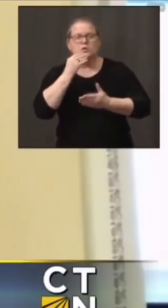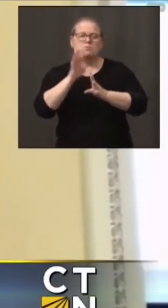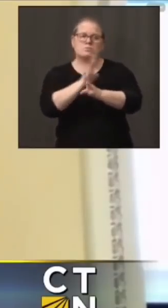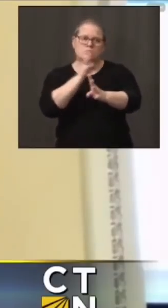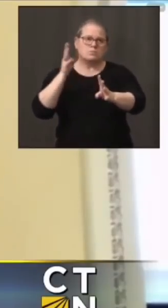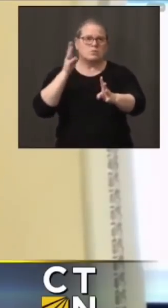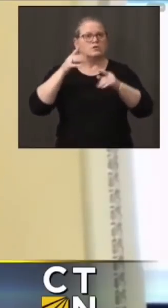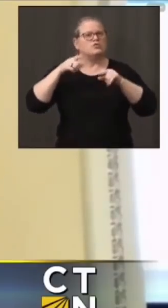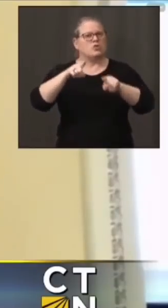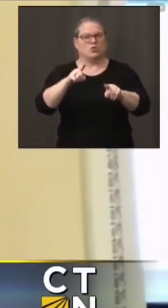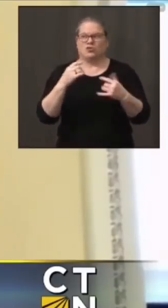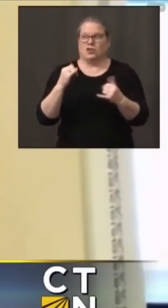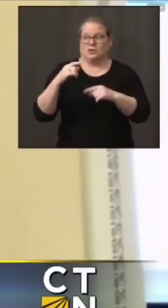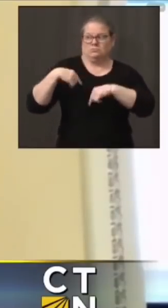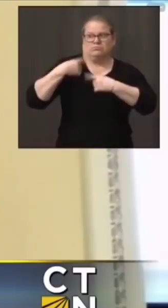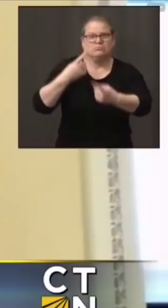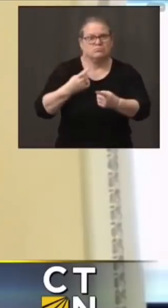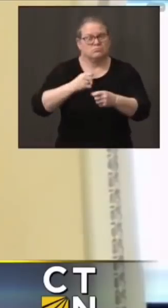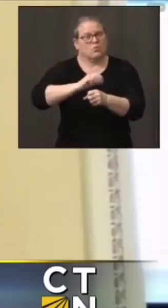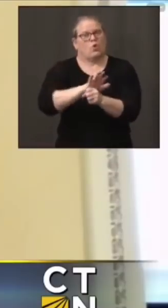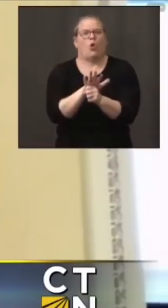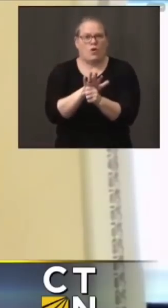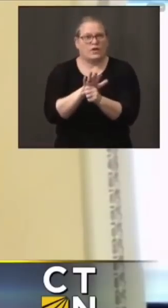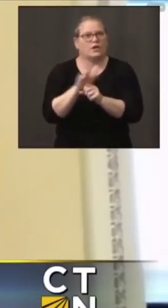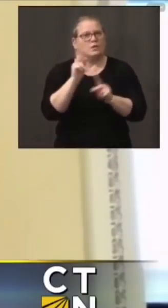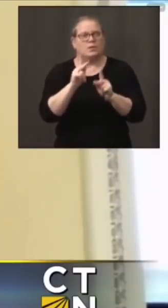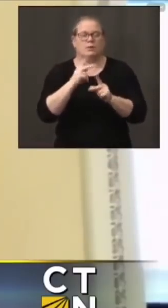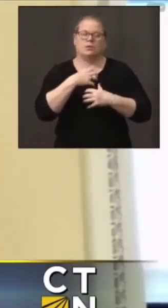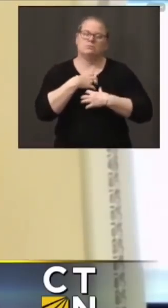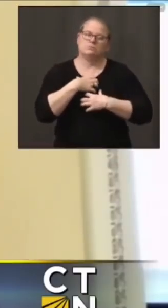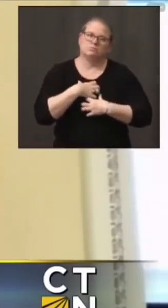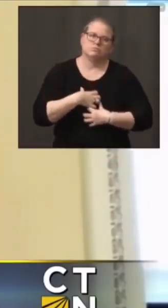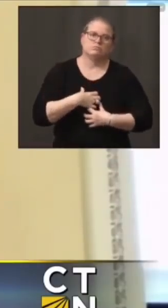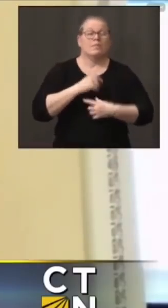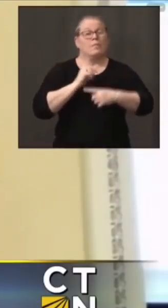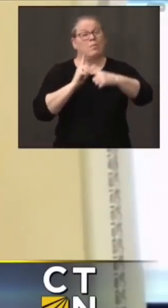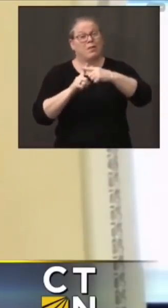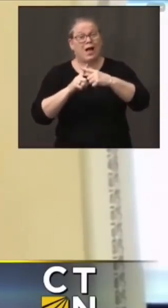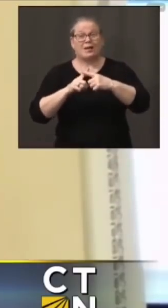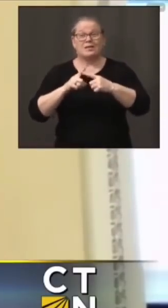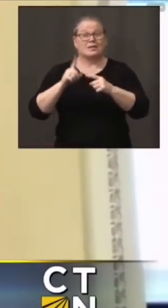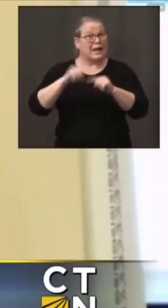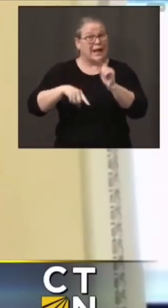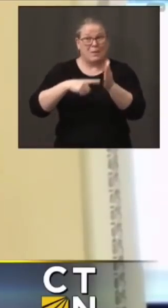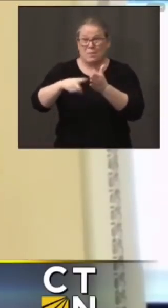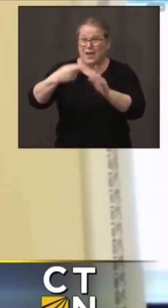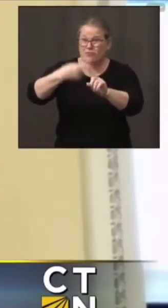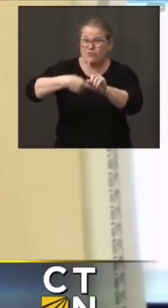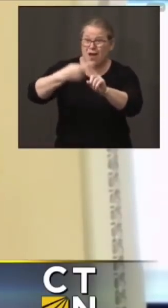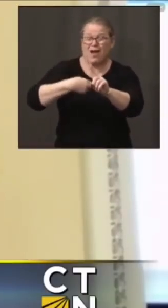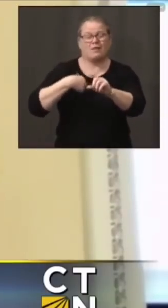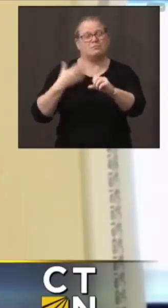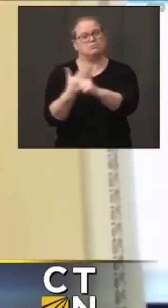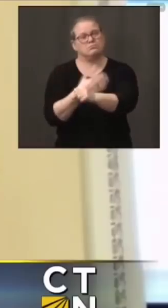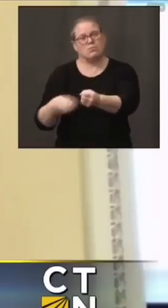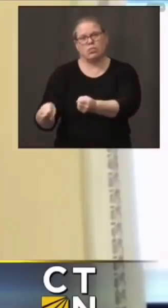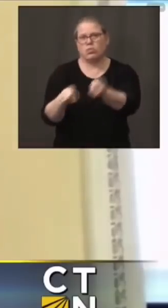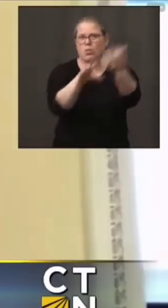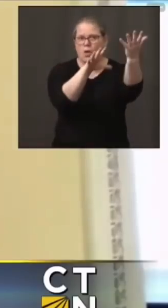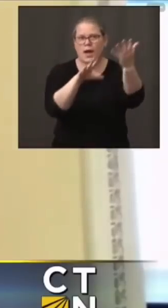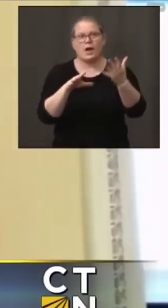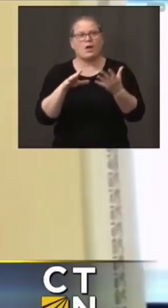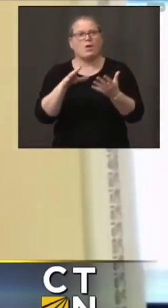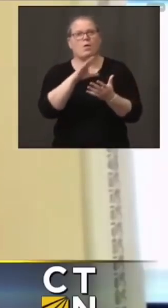skyrocketed during the pandemic. Families are being evicted from their homes as well. And much of this burden has fallen on